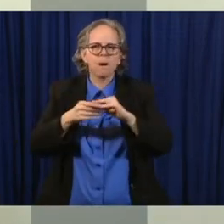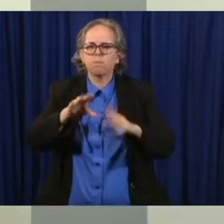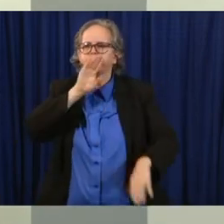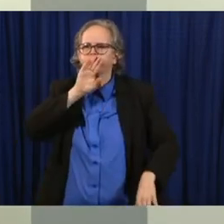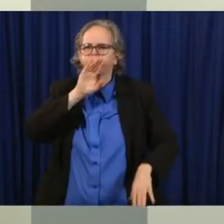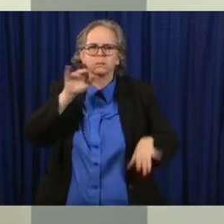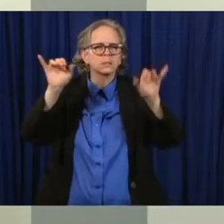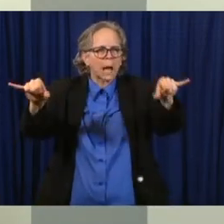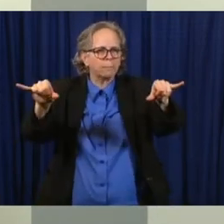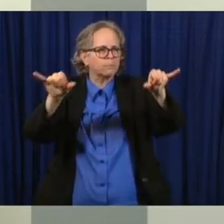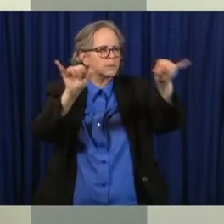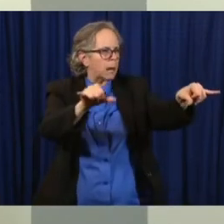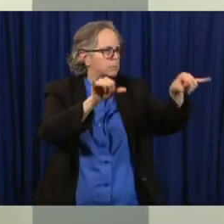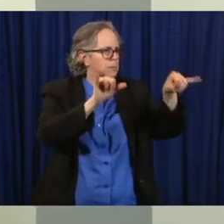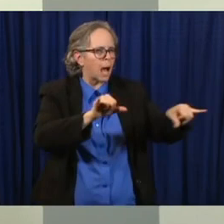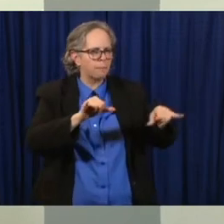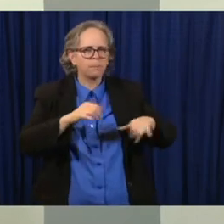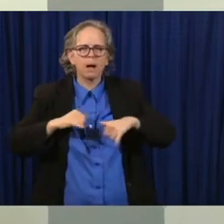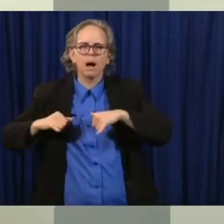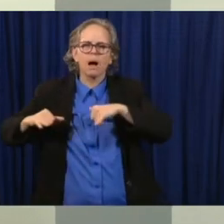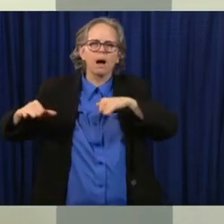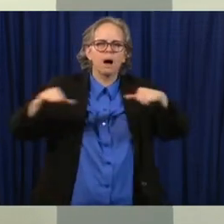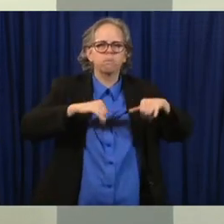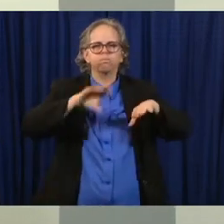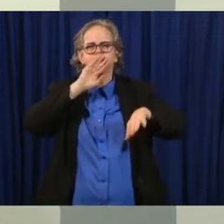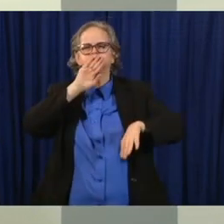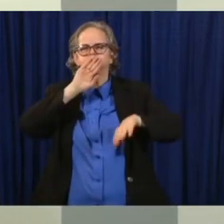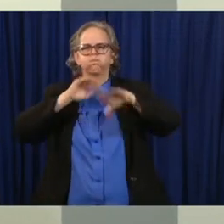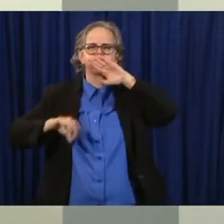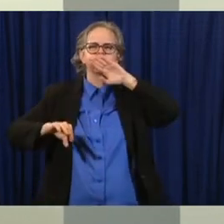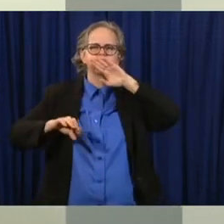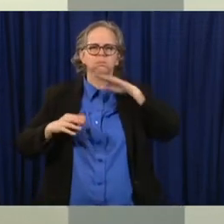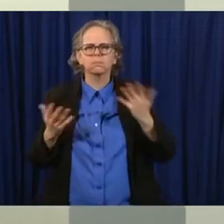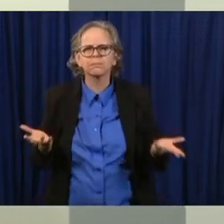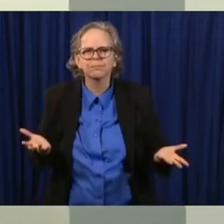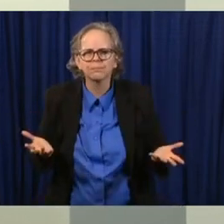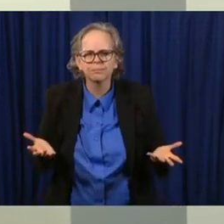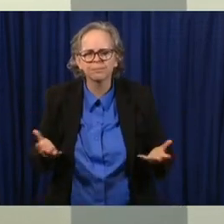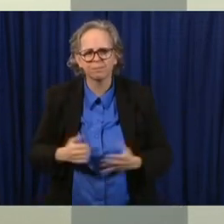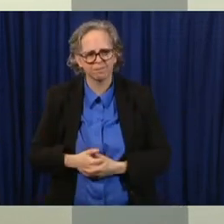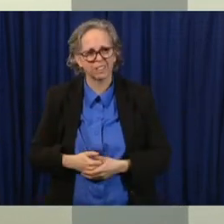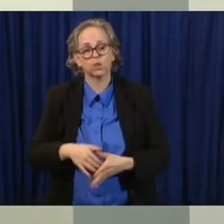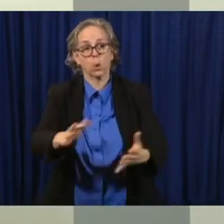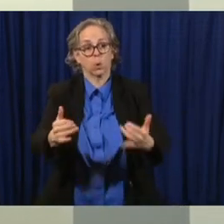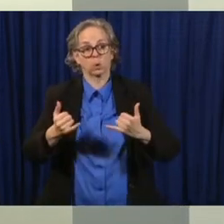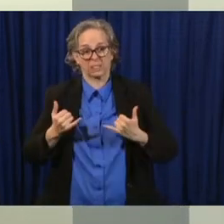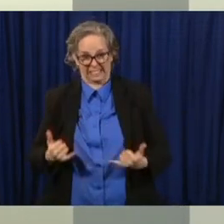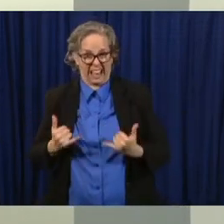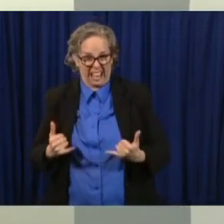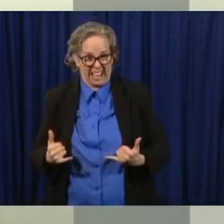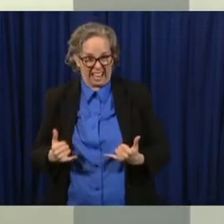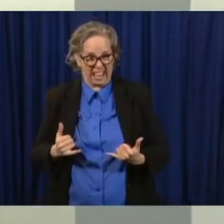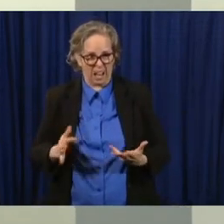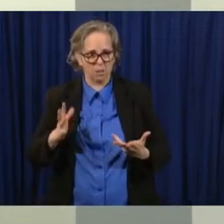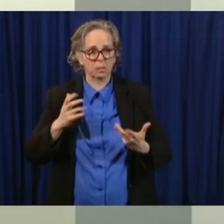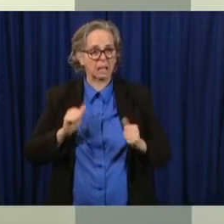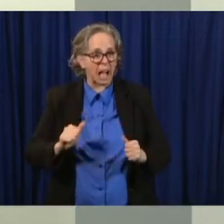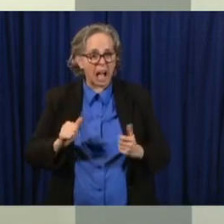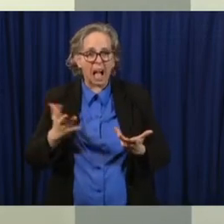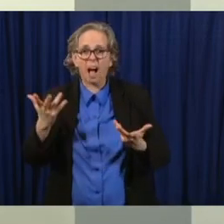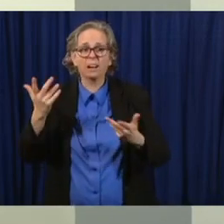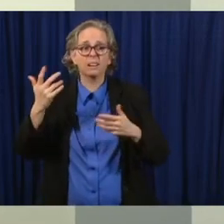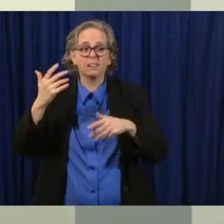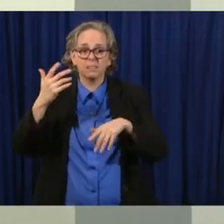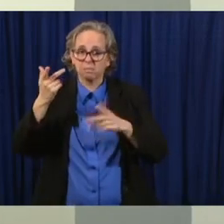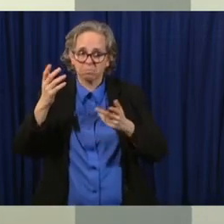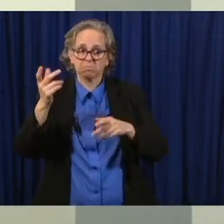we were saying directly send to our labs, don't use LabCorp before because they were very, very behind, but they've